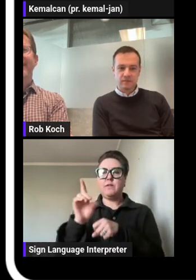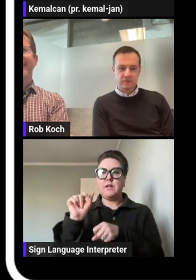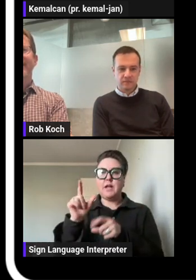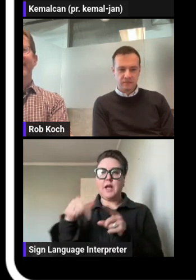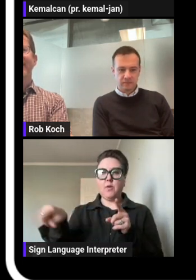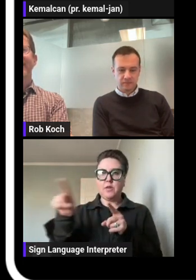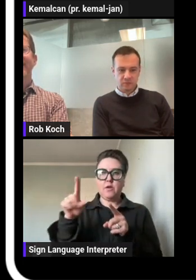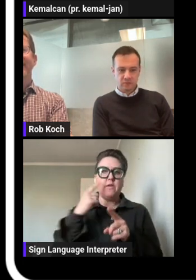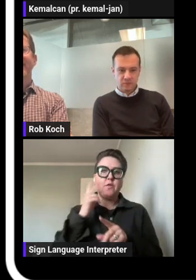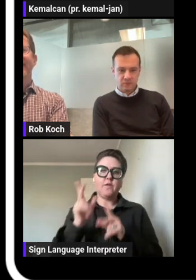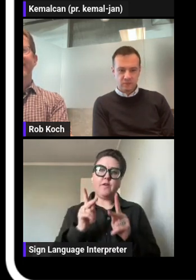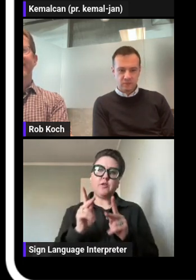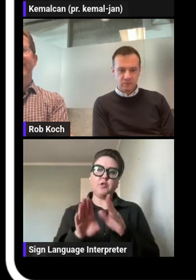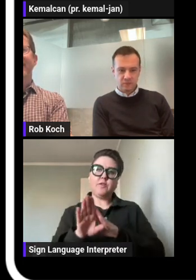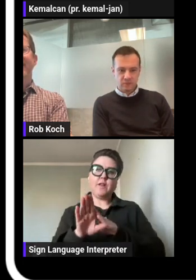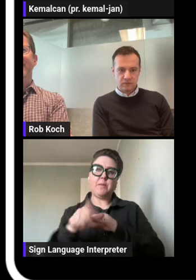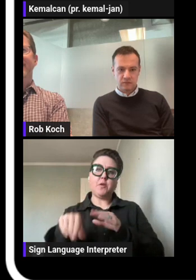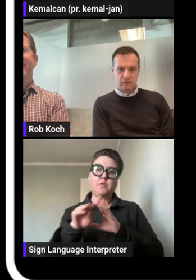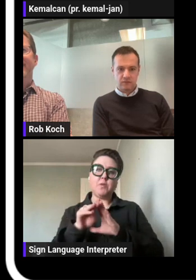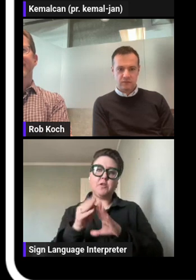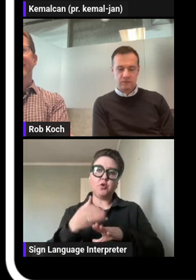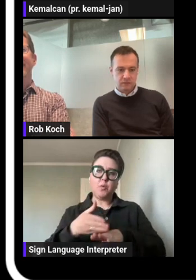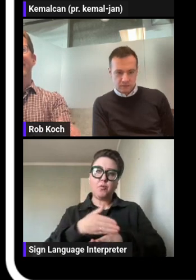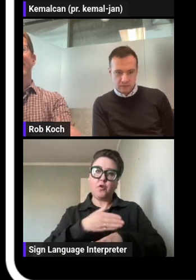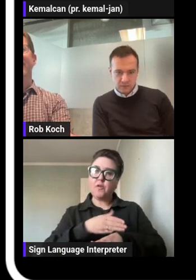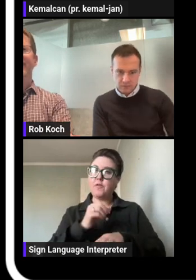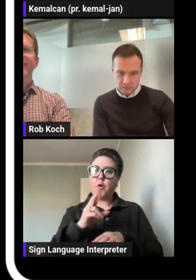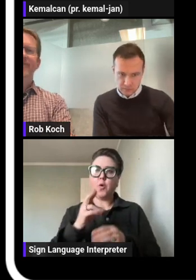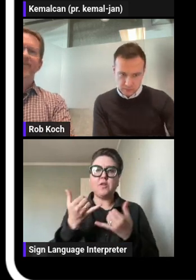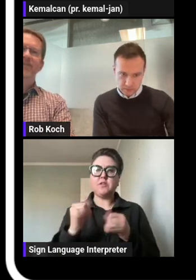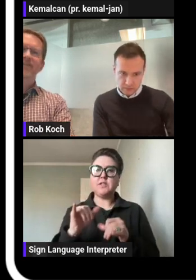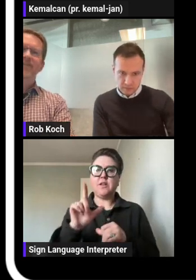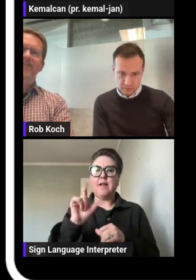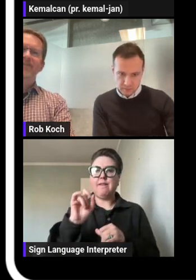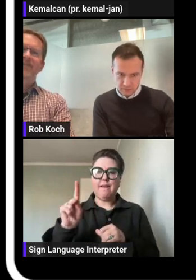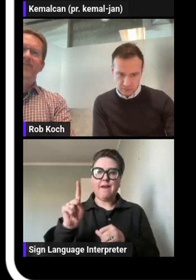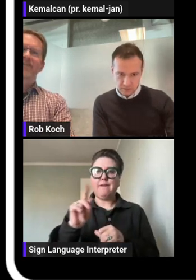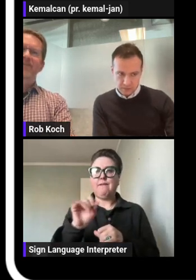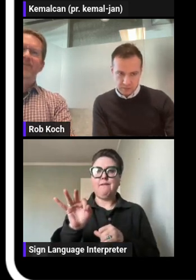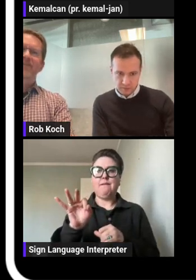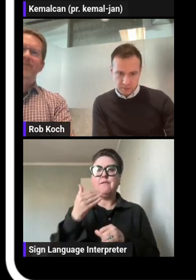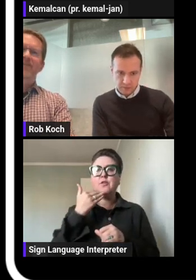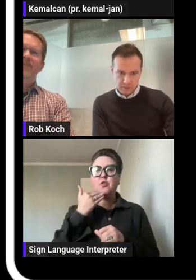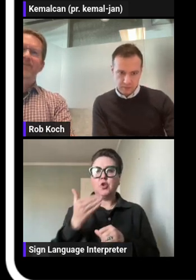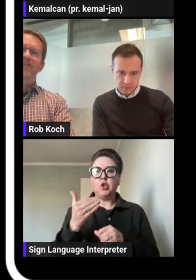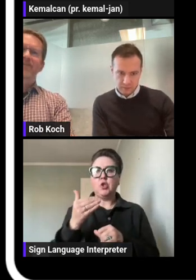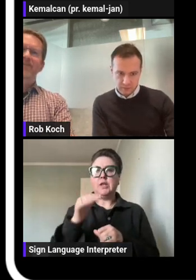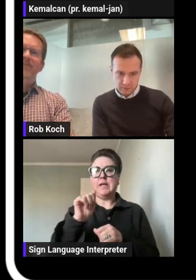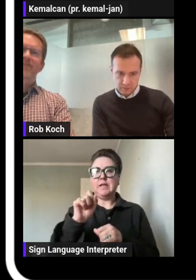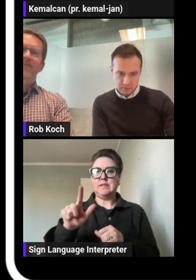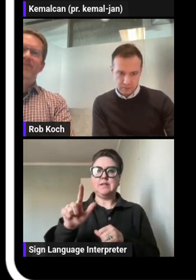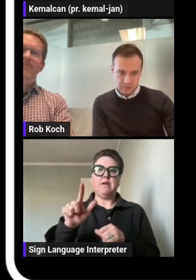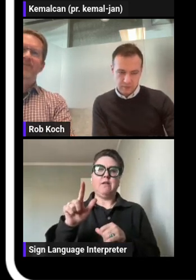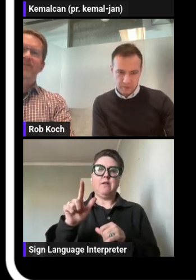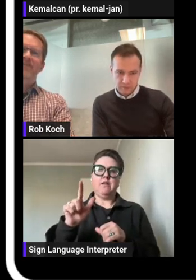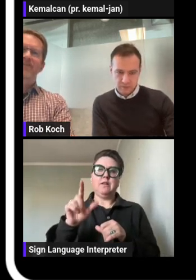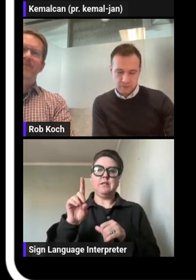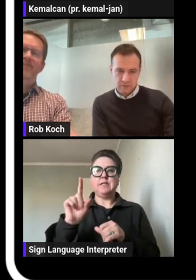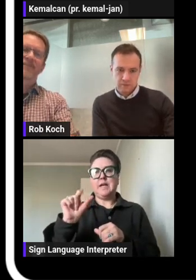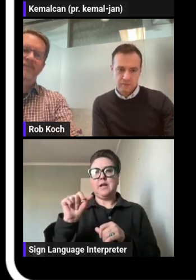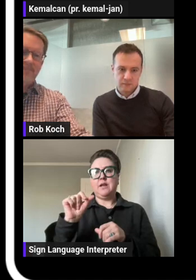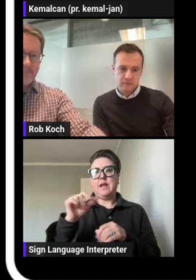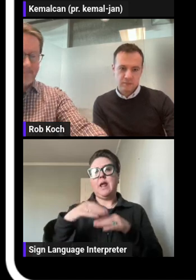for folks to develop these models to make them better, or is there still a lack of good ASL data, at least